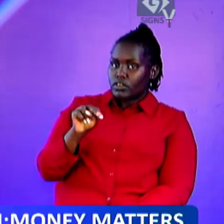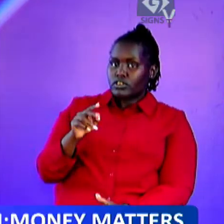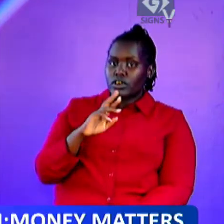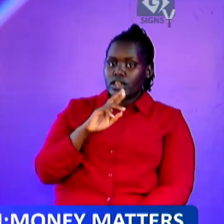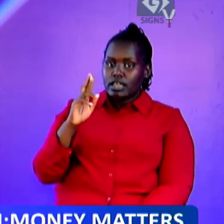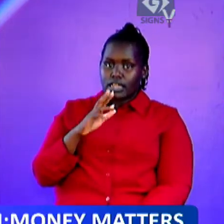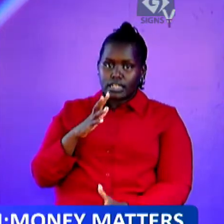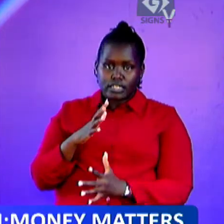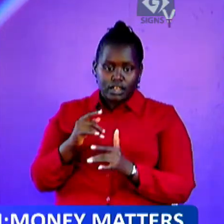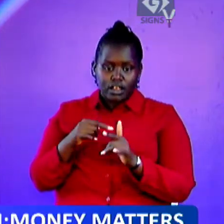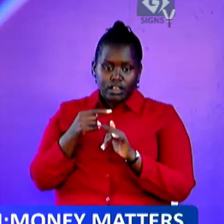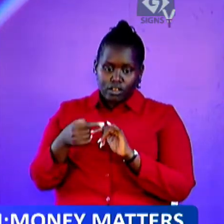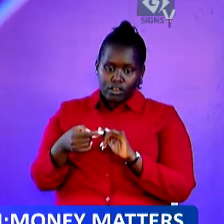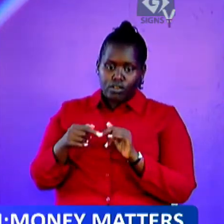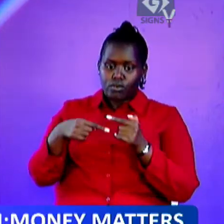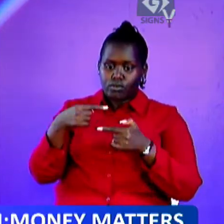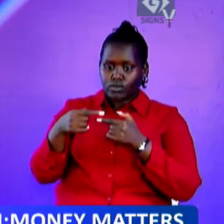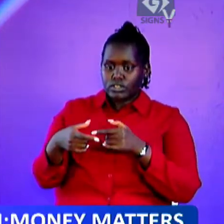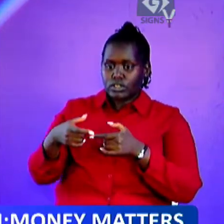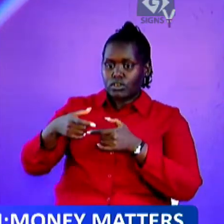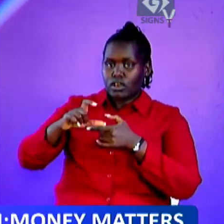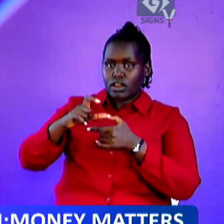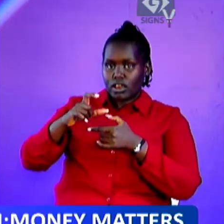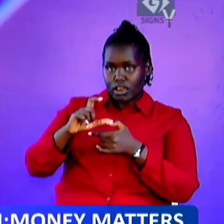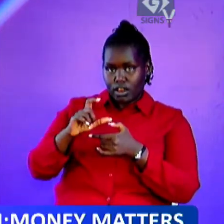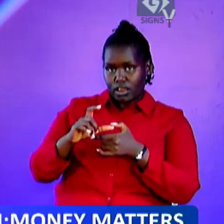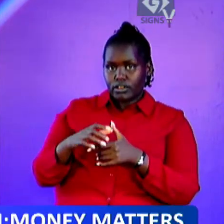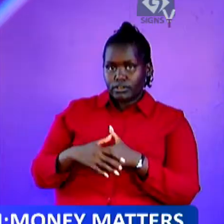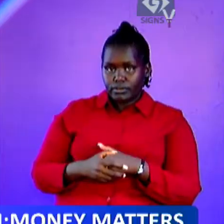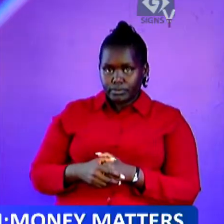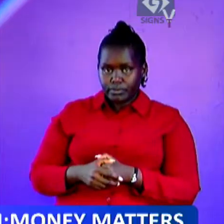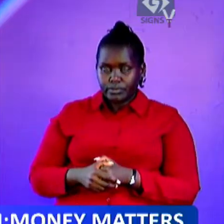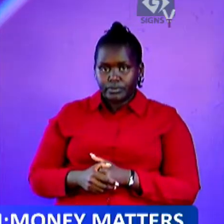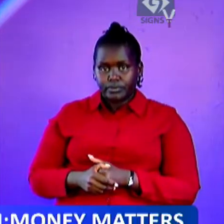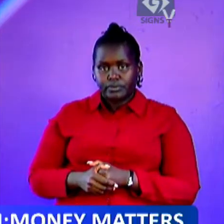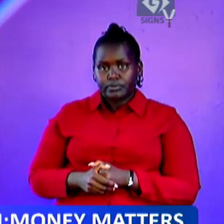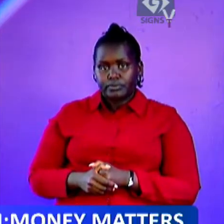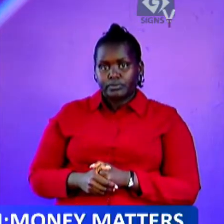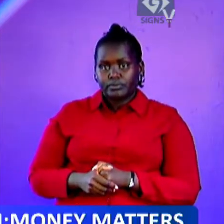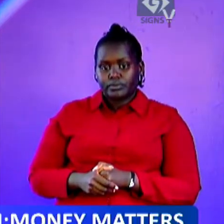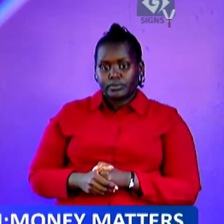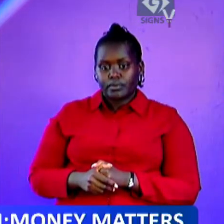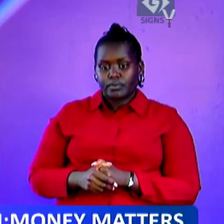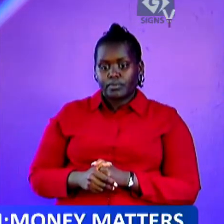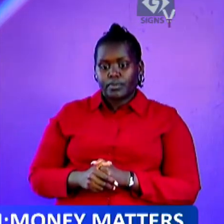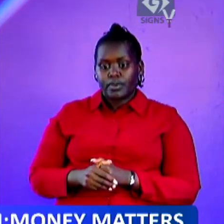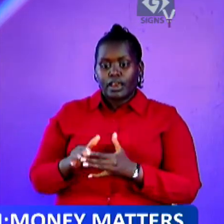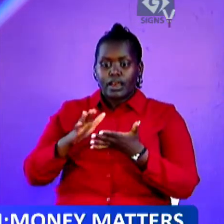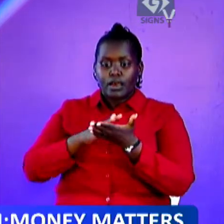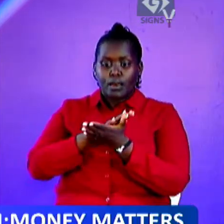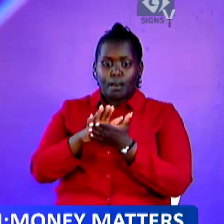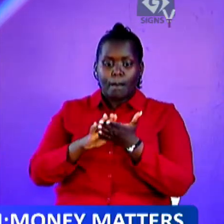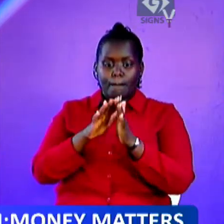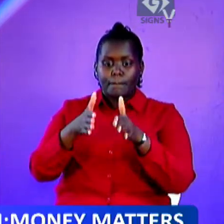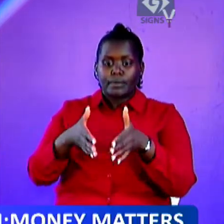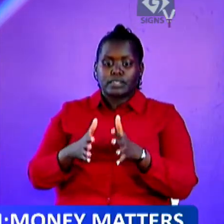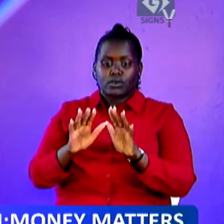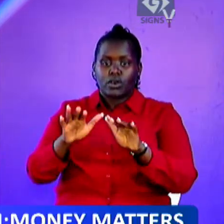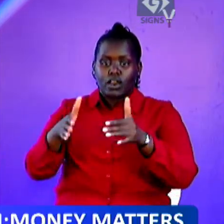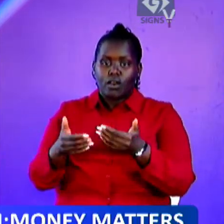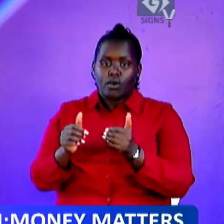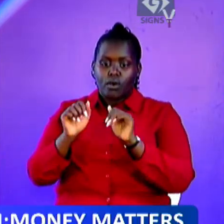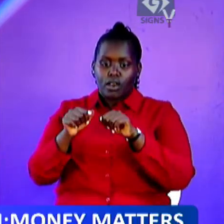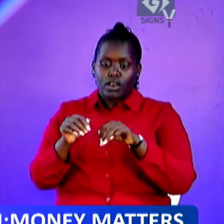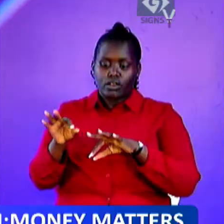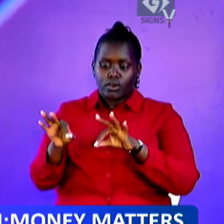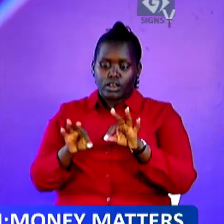add, you keep adding a premium. Yeah. The risk premium. Yeah. Yeah. In the most basic way, how can we define